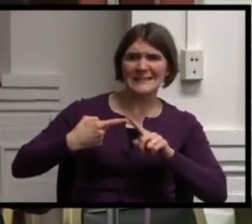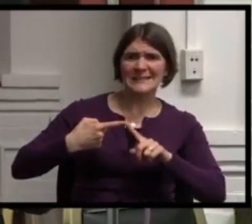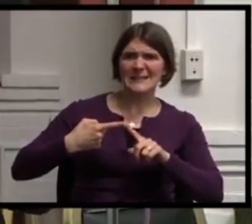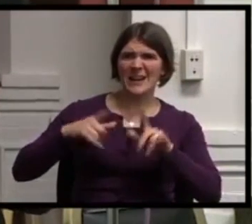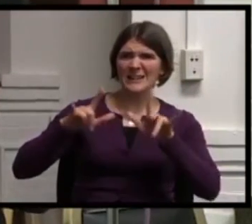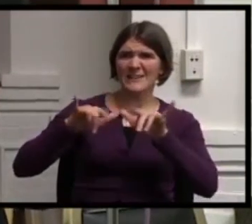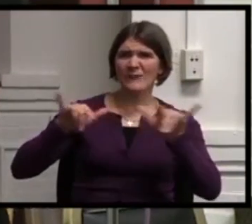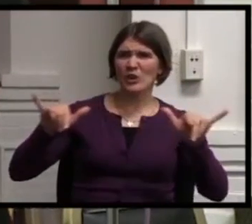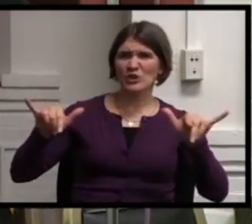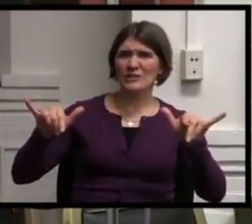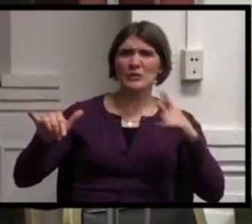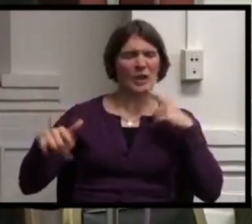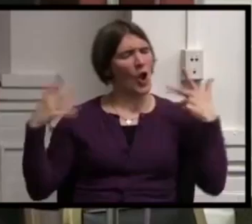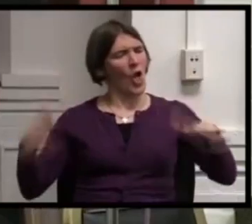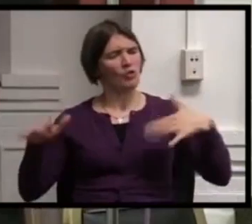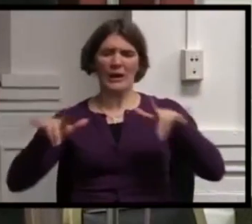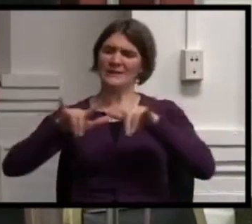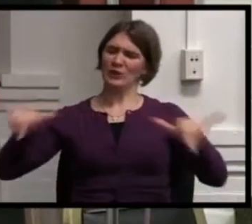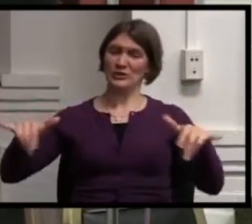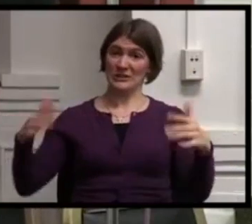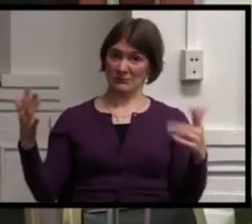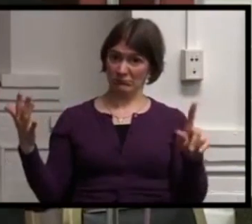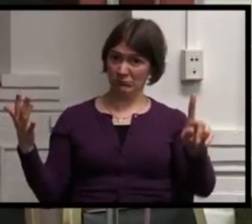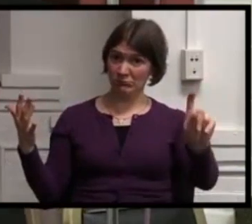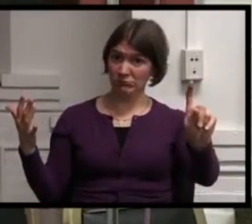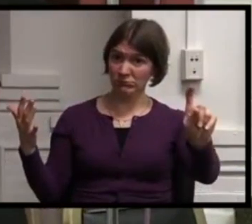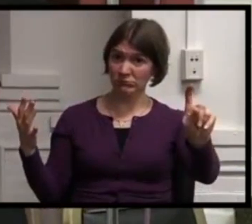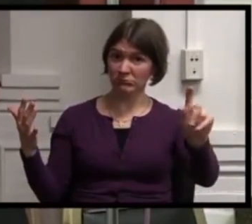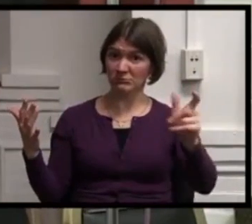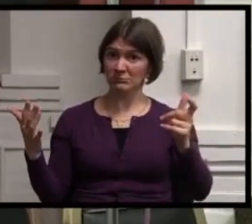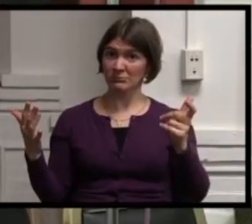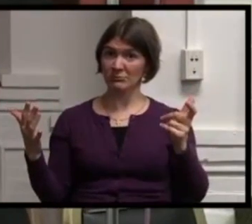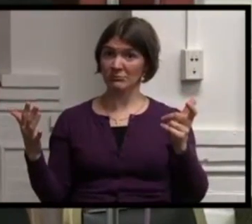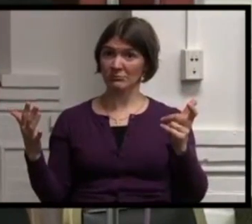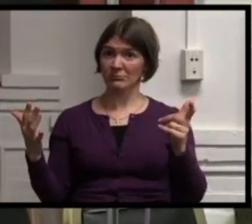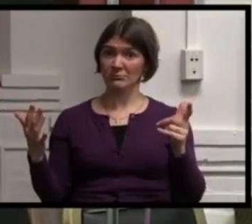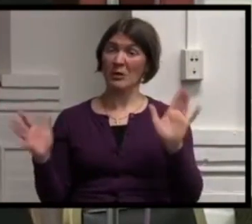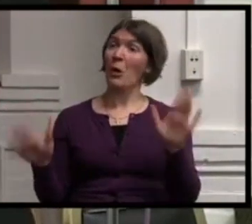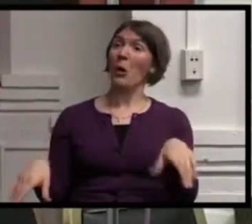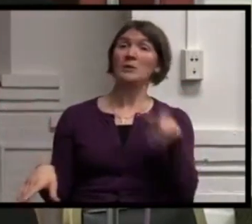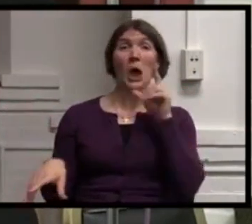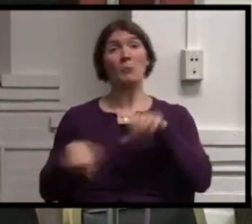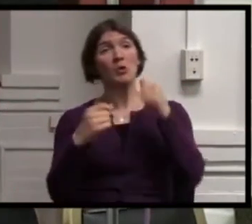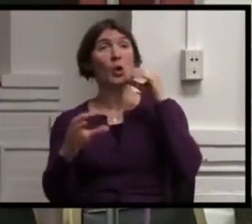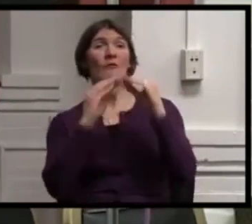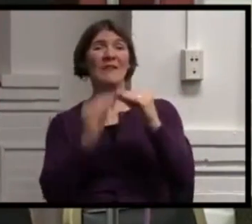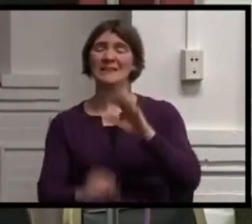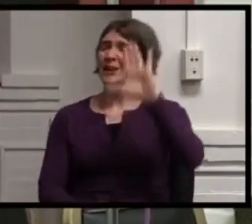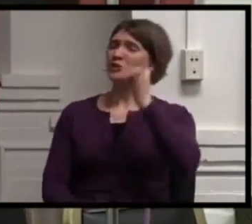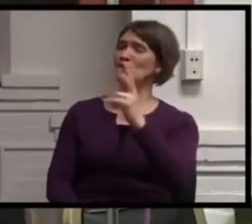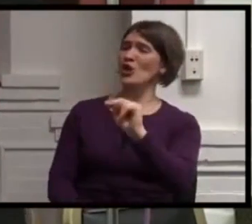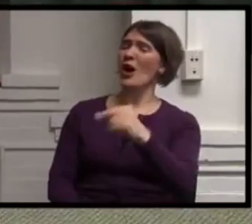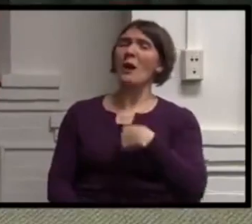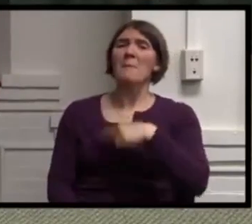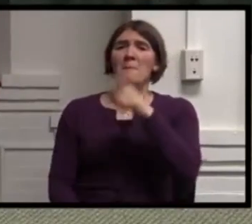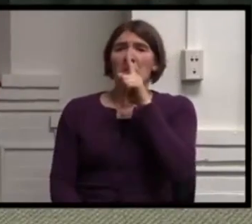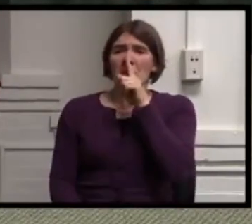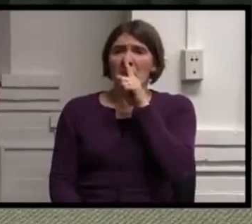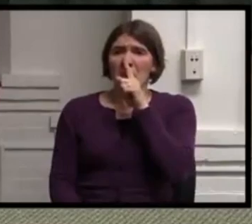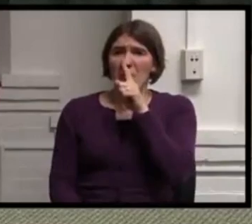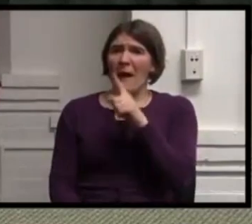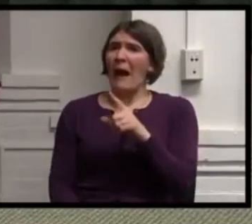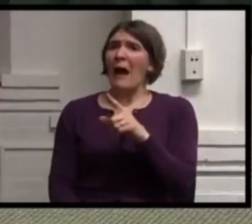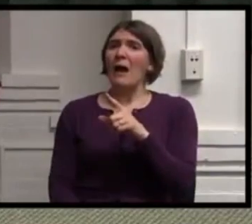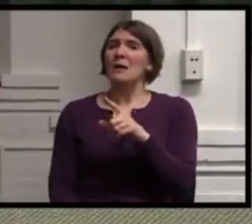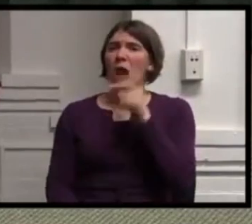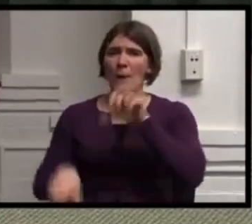of, if we're already diversified, if it's not broke, don't fix it. Oh, no, I didn't say it wasn't broke.